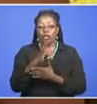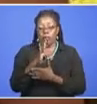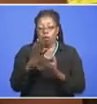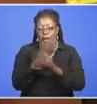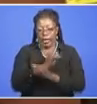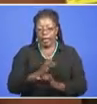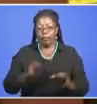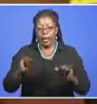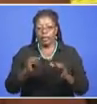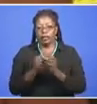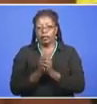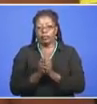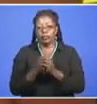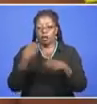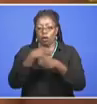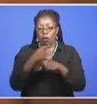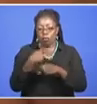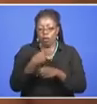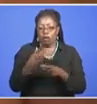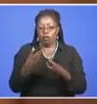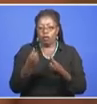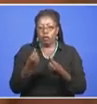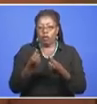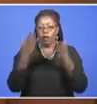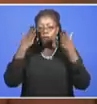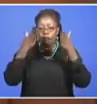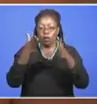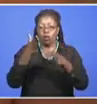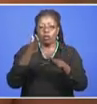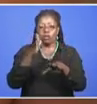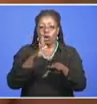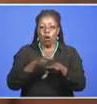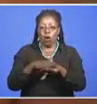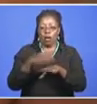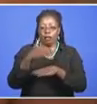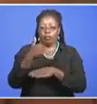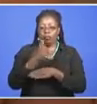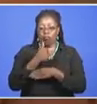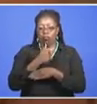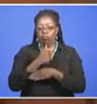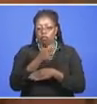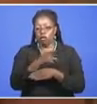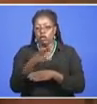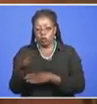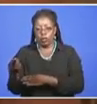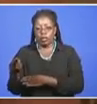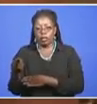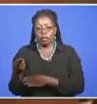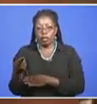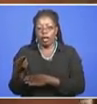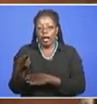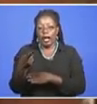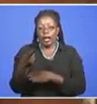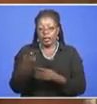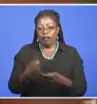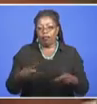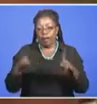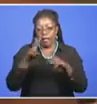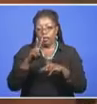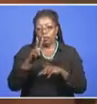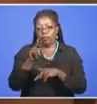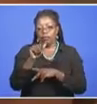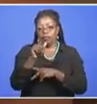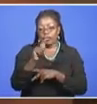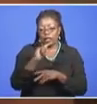do is to focus more on our natural resources. And so in terms of value-added tax not